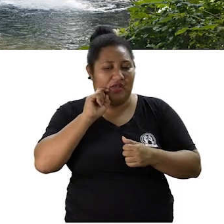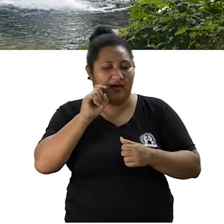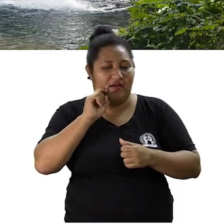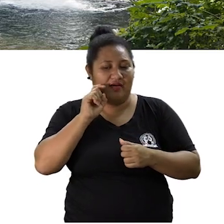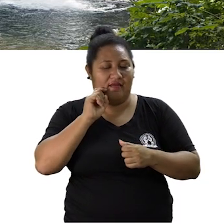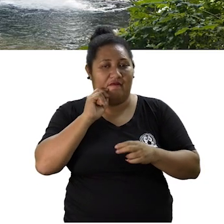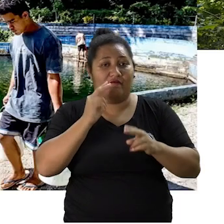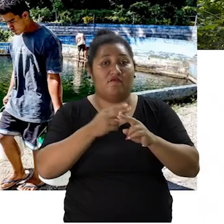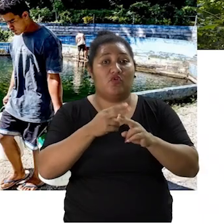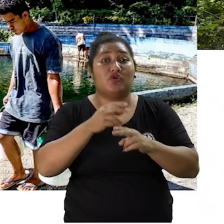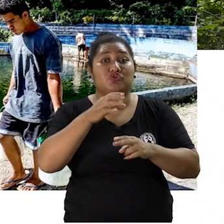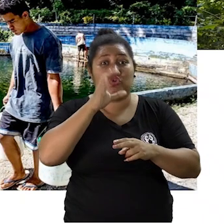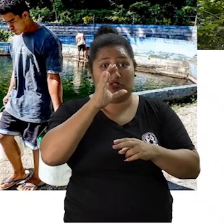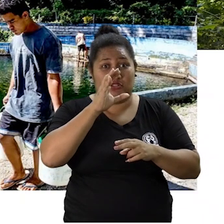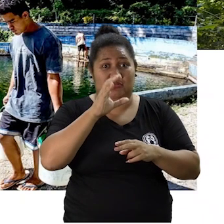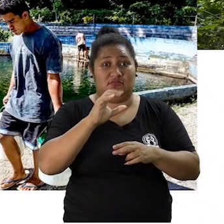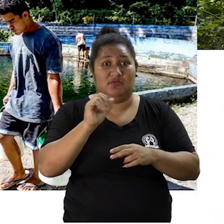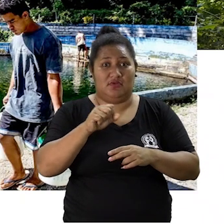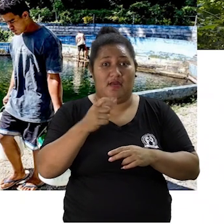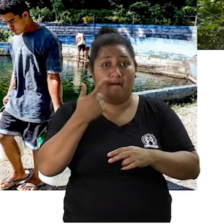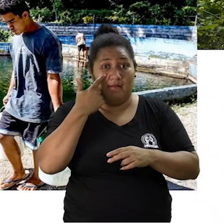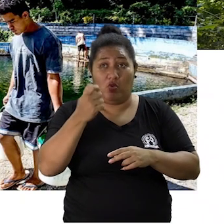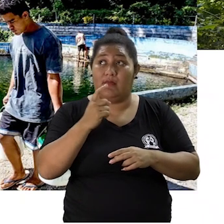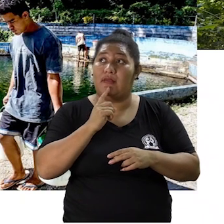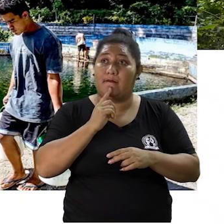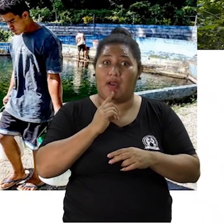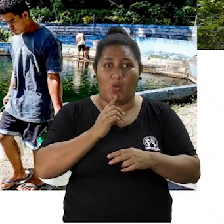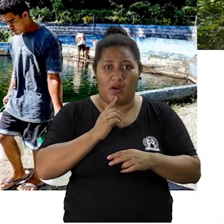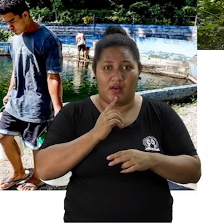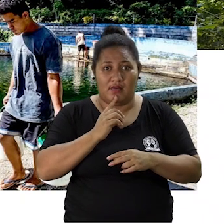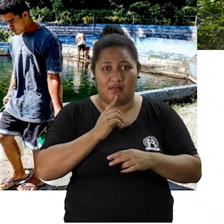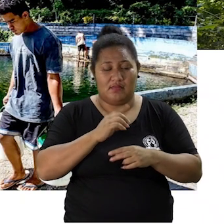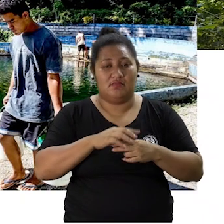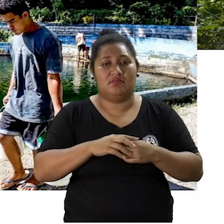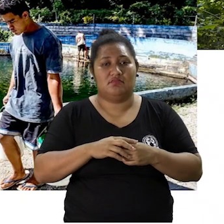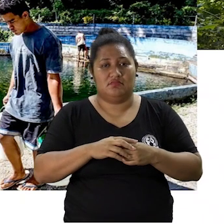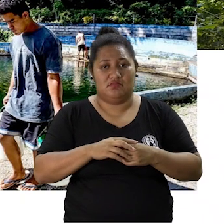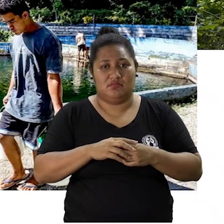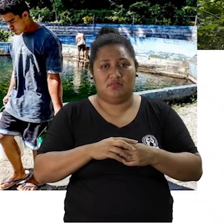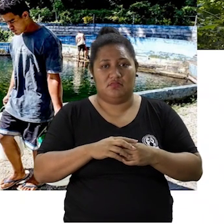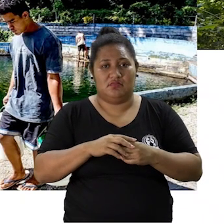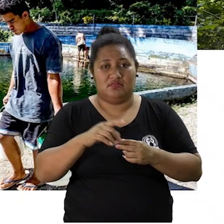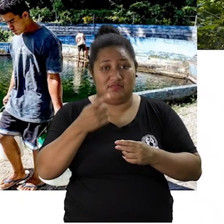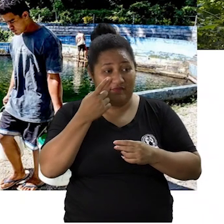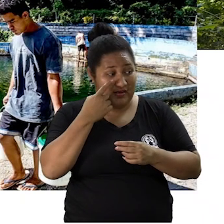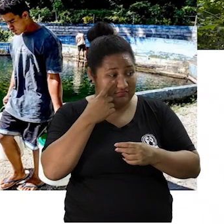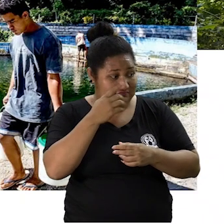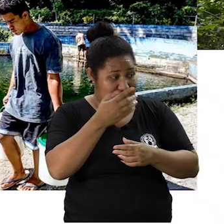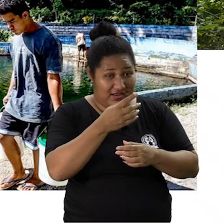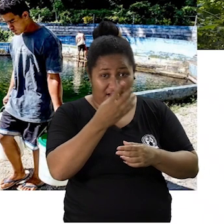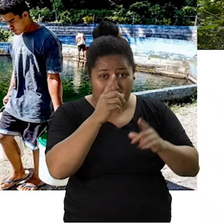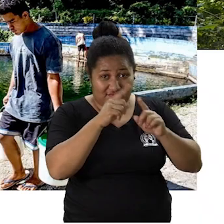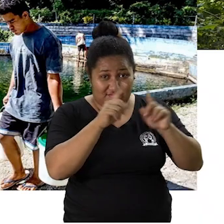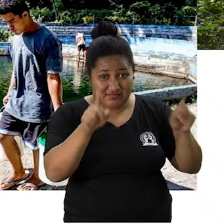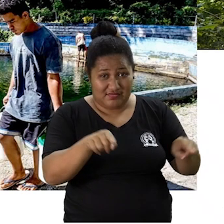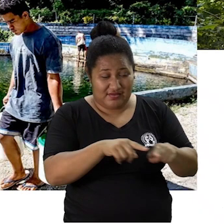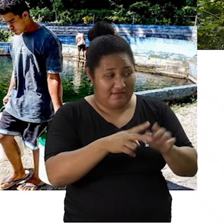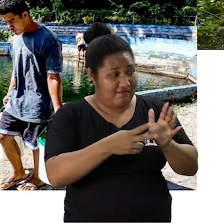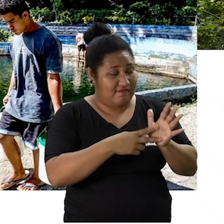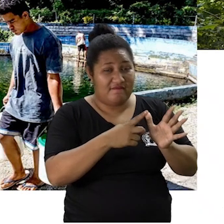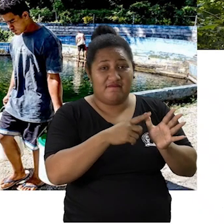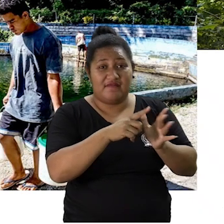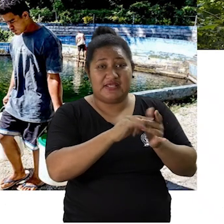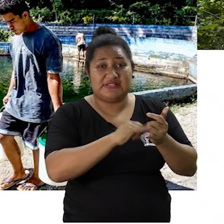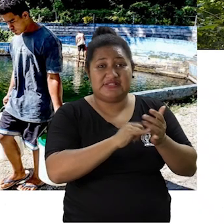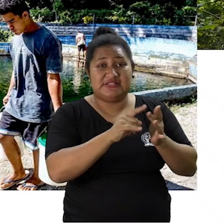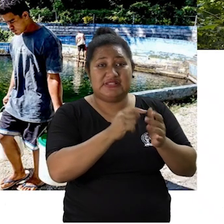for drinking. Mo mai le paua. Ia, le I vaisi kano. Ia, ma